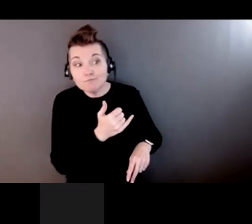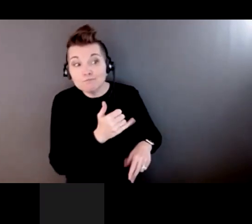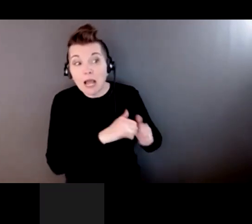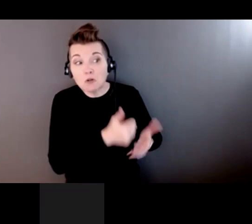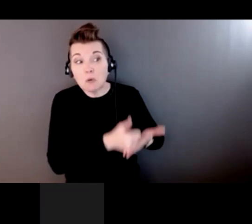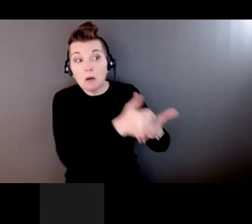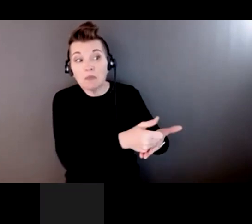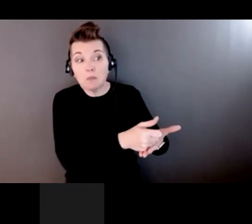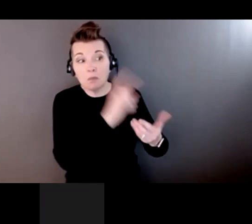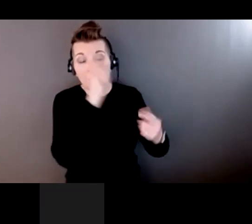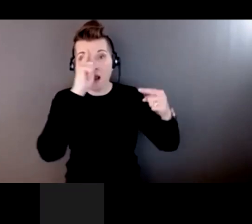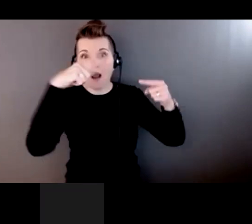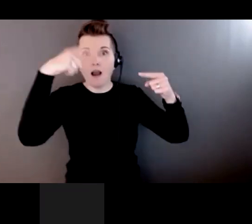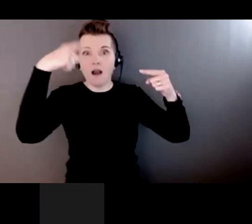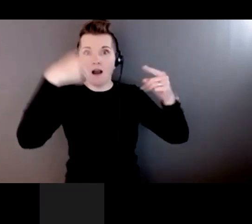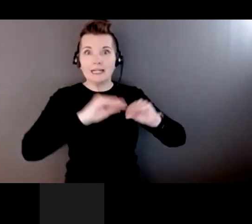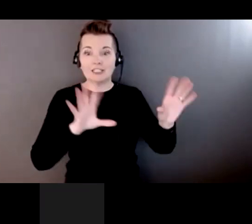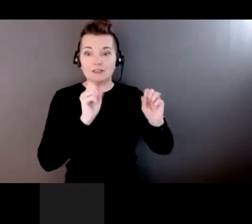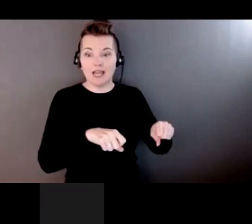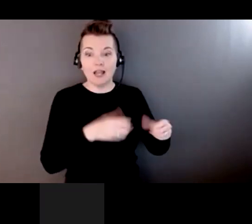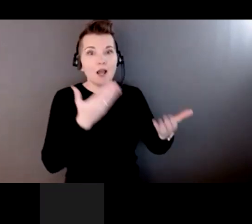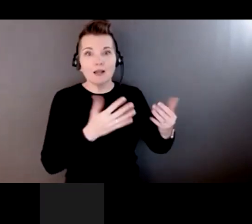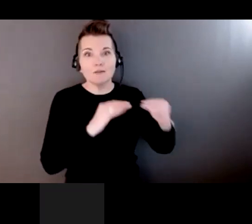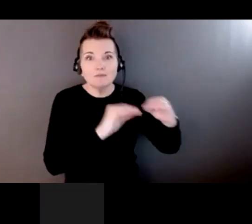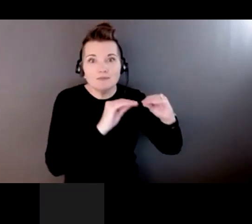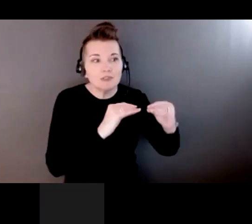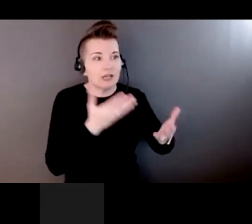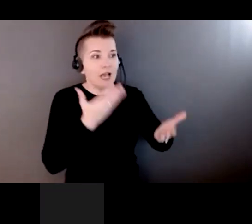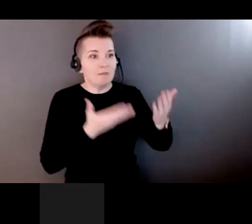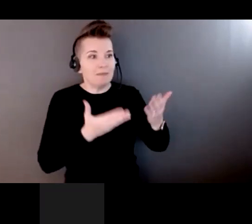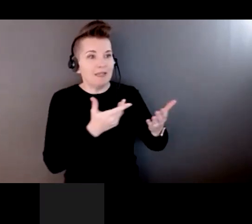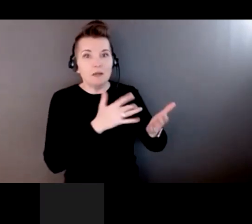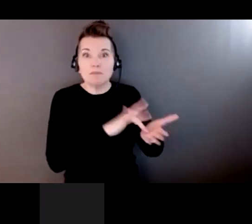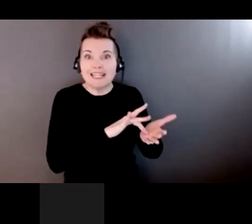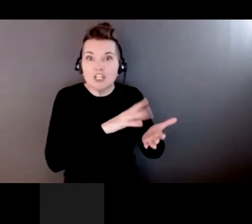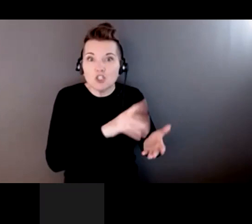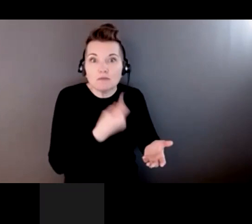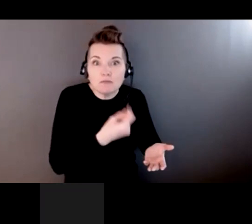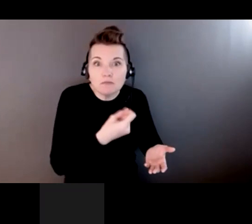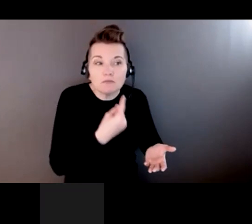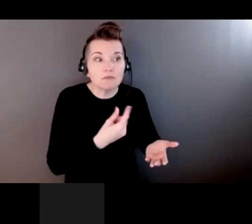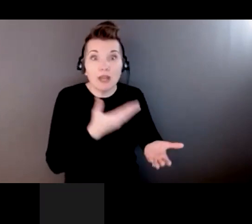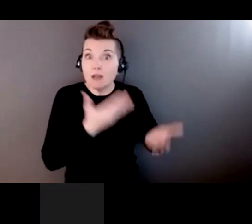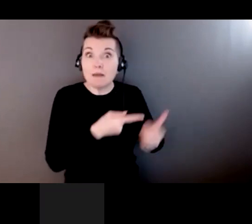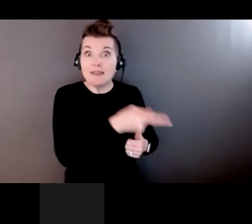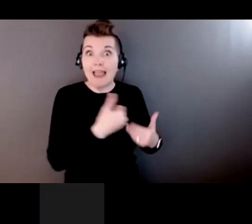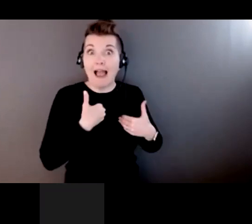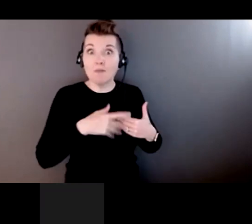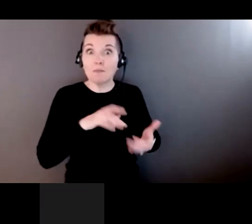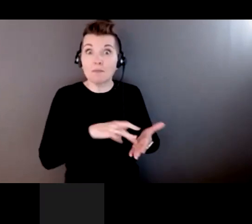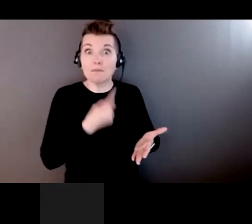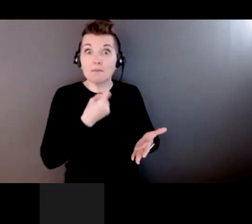Sometimes that can happen with medication, perhaps medication the person never knew they could take, or maybe they have not been taking their medication for a period of